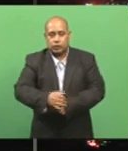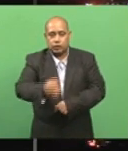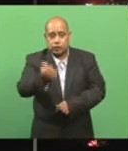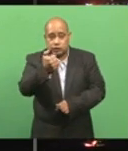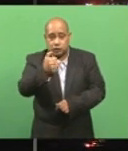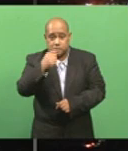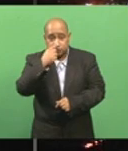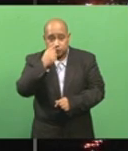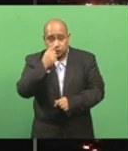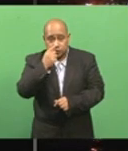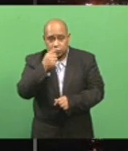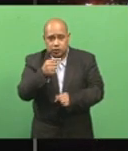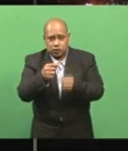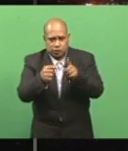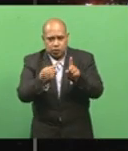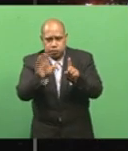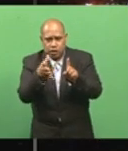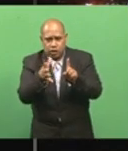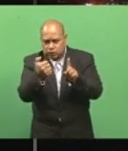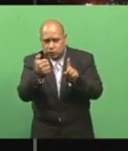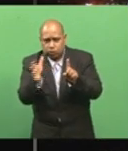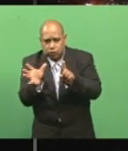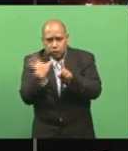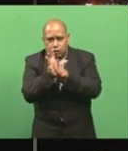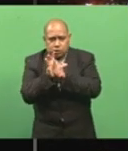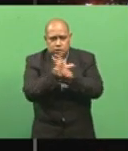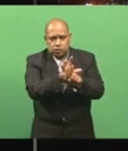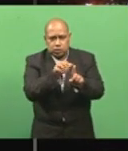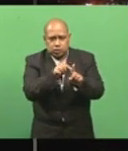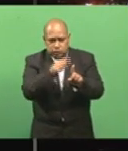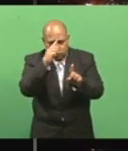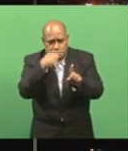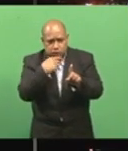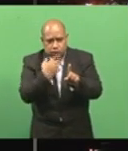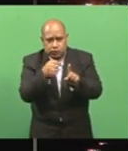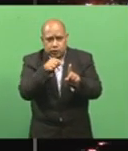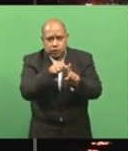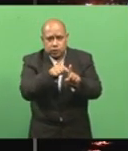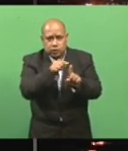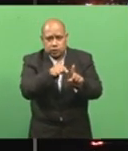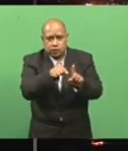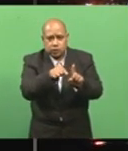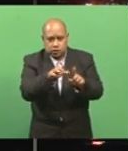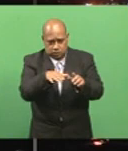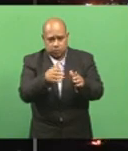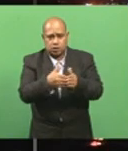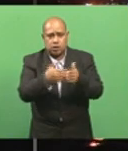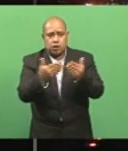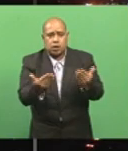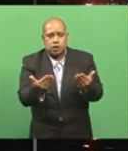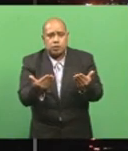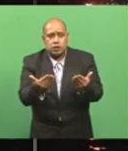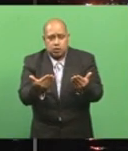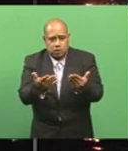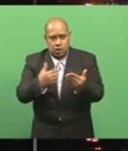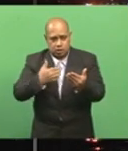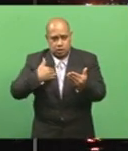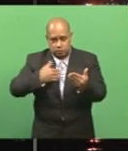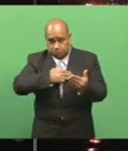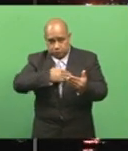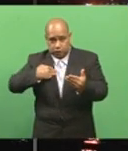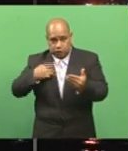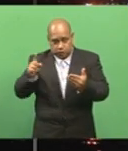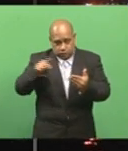close contact with patient 17 are now under observation by the Health Ministry. Minister Dr. Ifiremi Wangainambete confirms